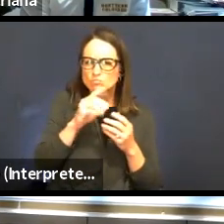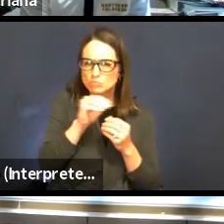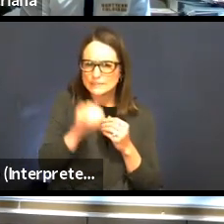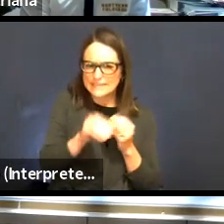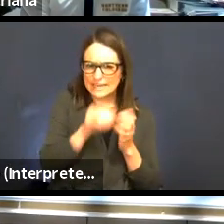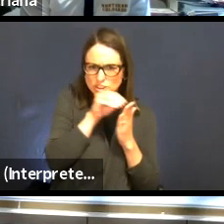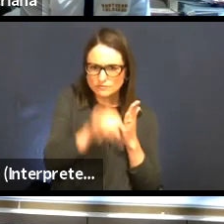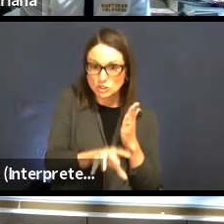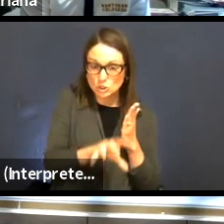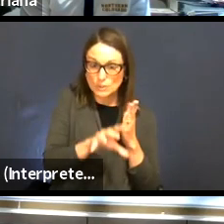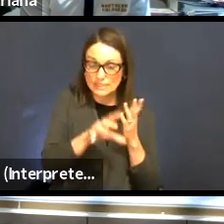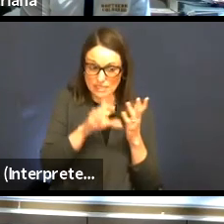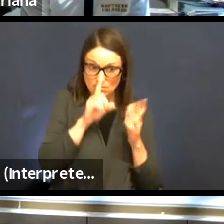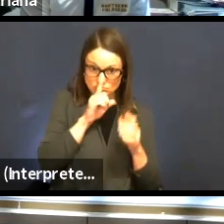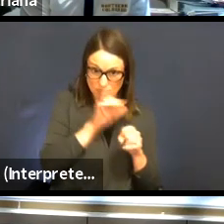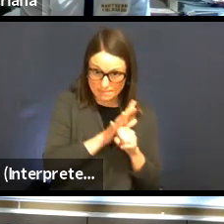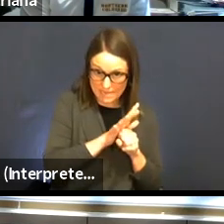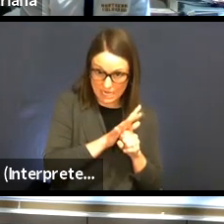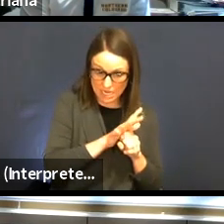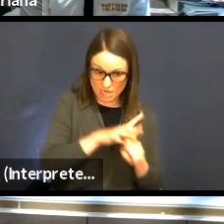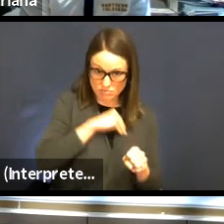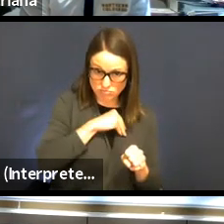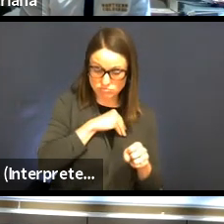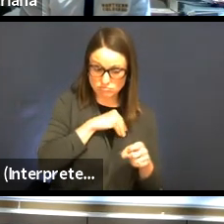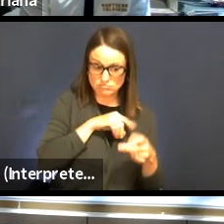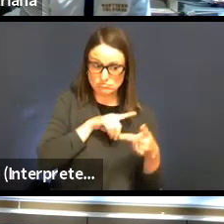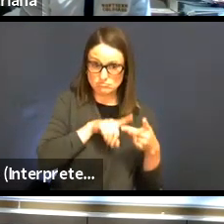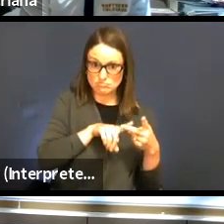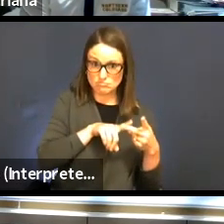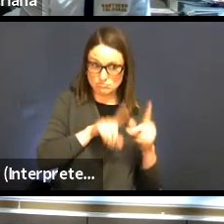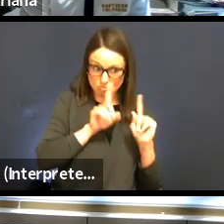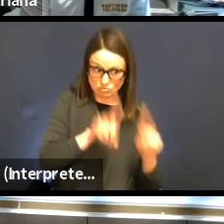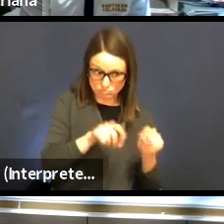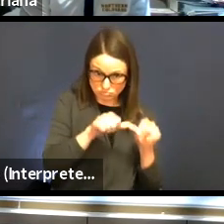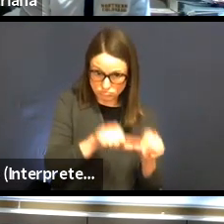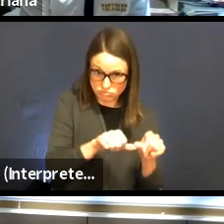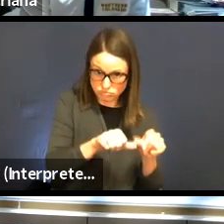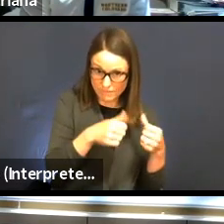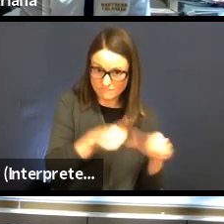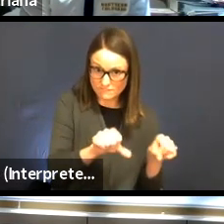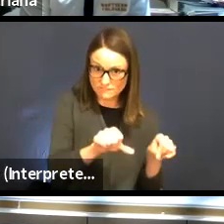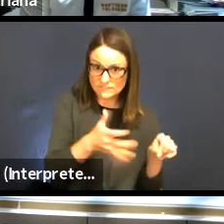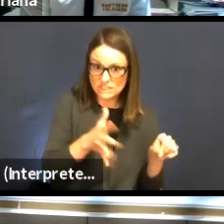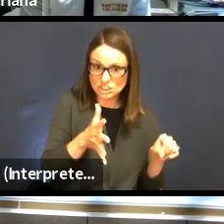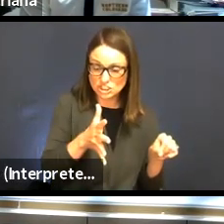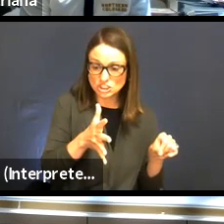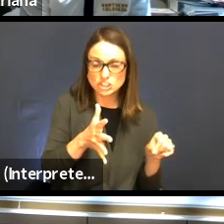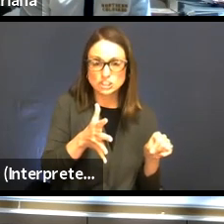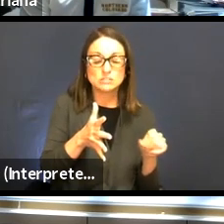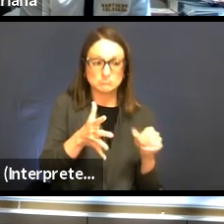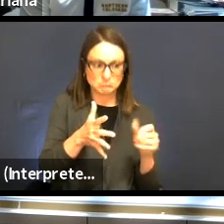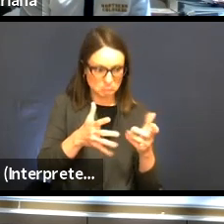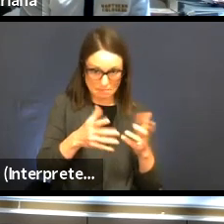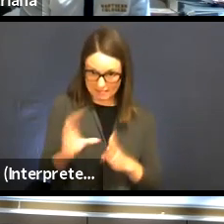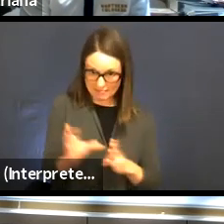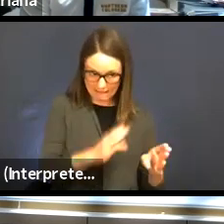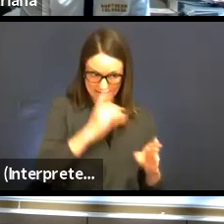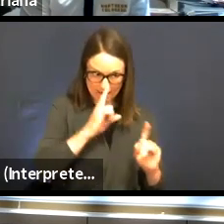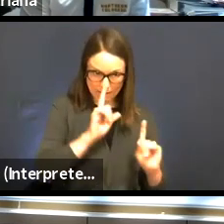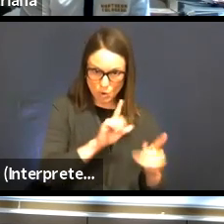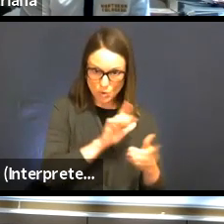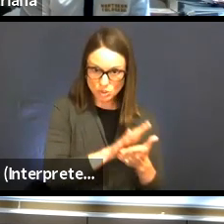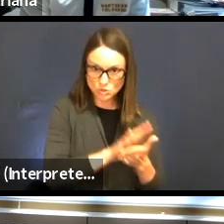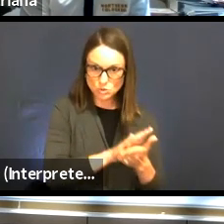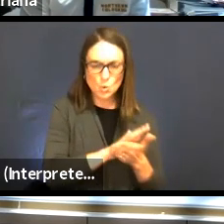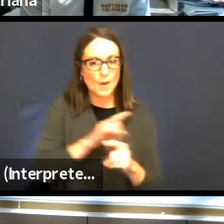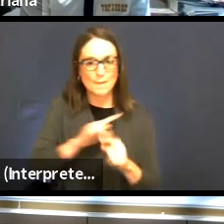everything, have every indication that they are going to school on day 1, still do not show up. I've seen reports nationwide